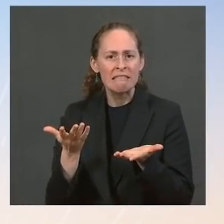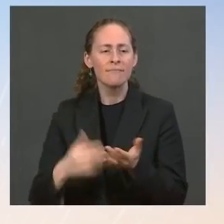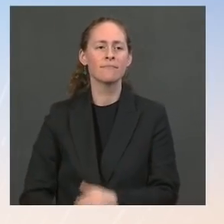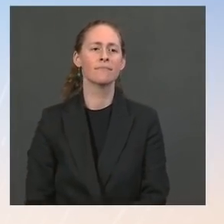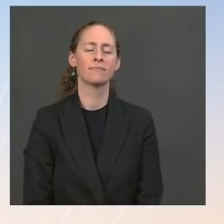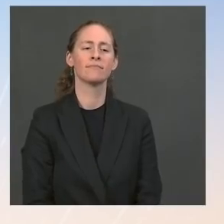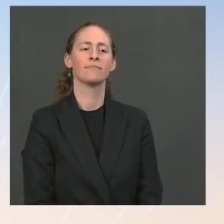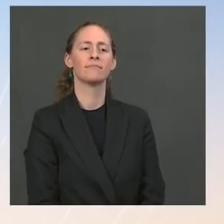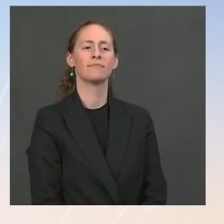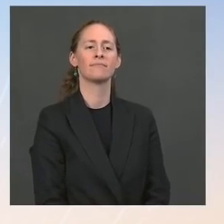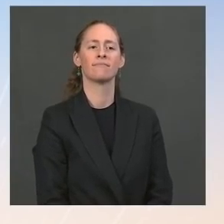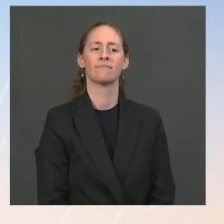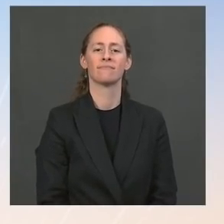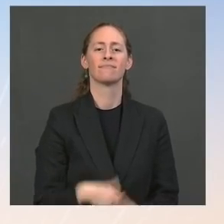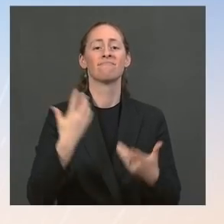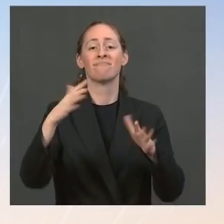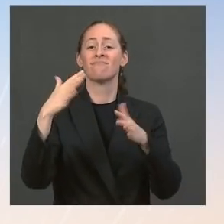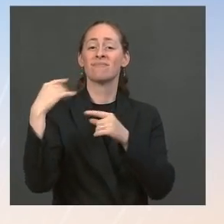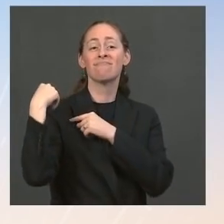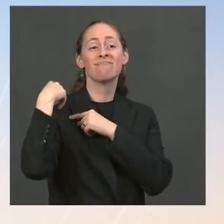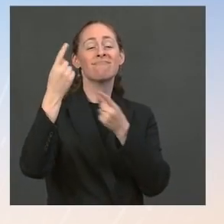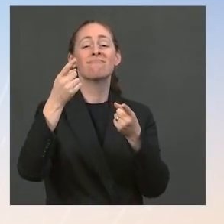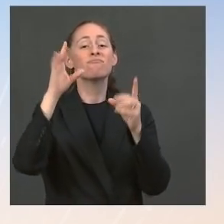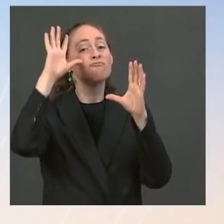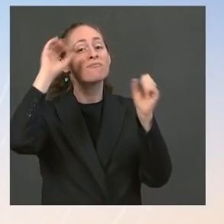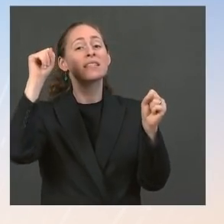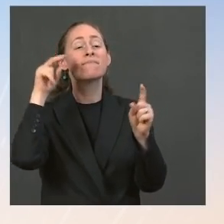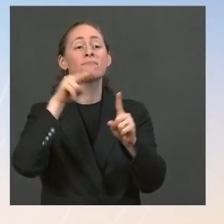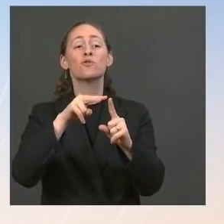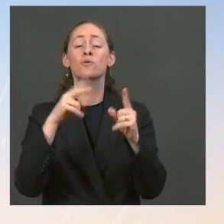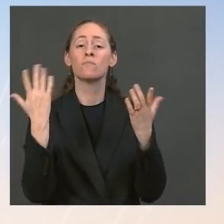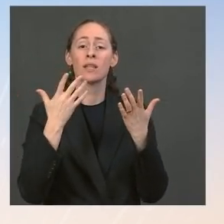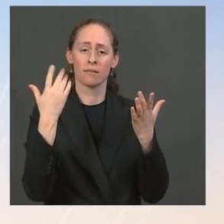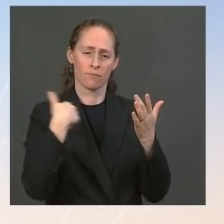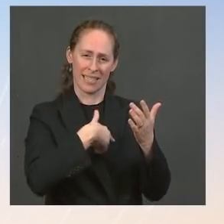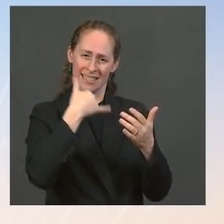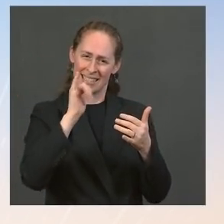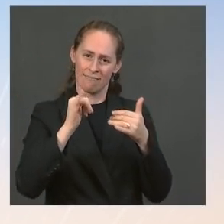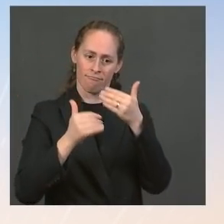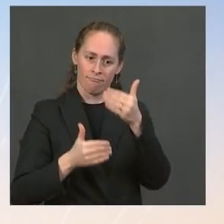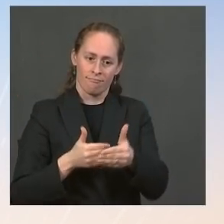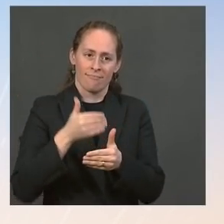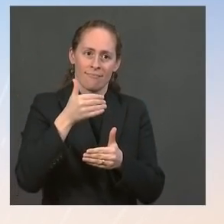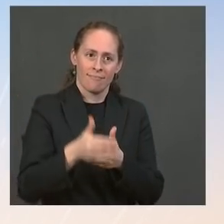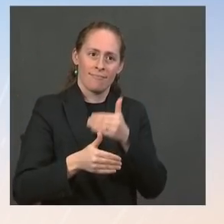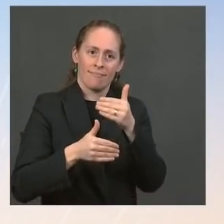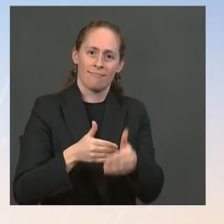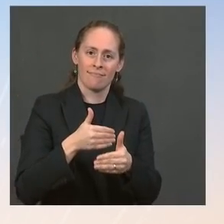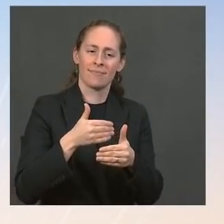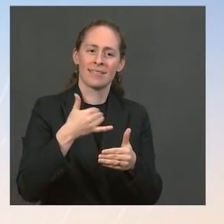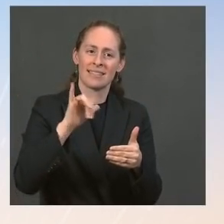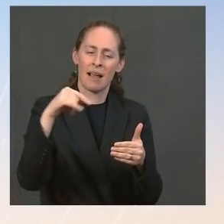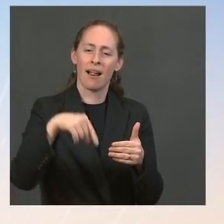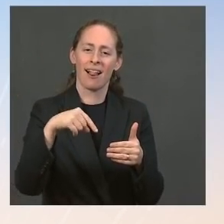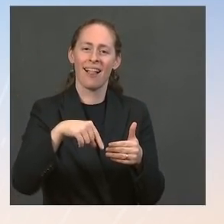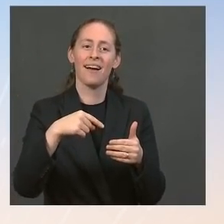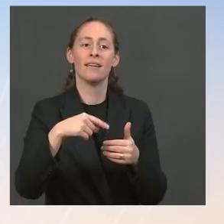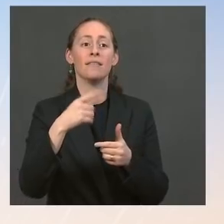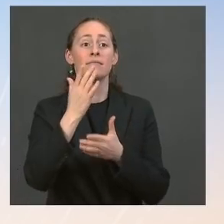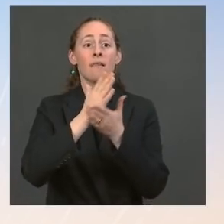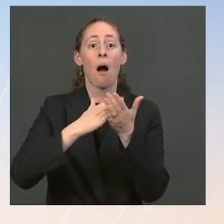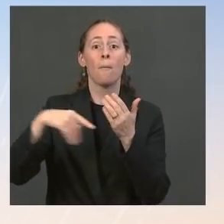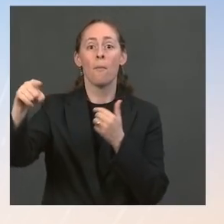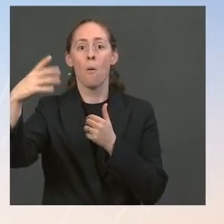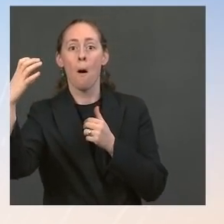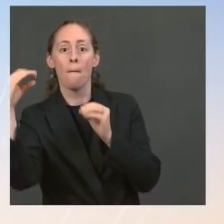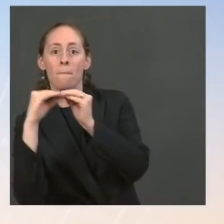longer than that. His views, we've made some progress. You've seen some members come down. You've seen some members come up. You've seen